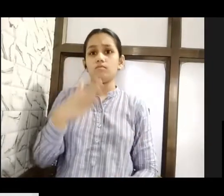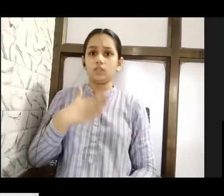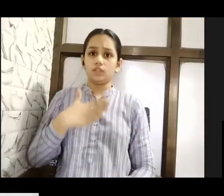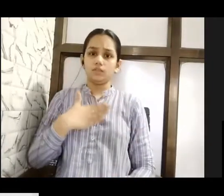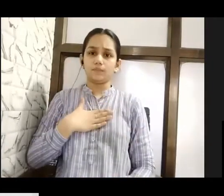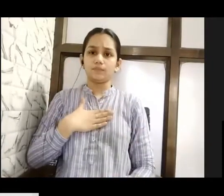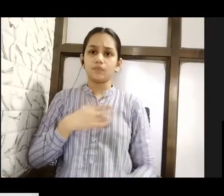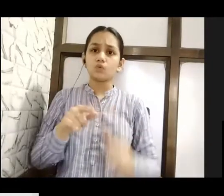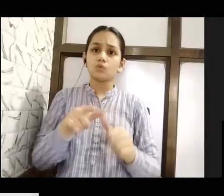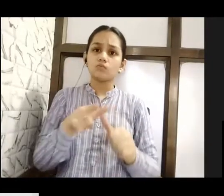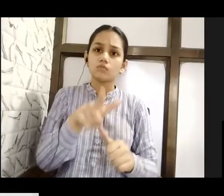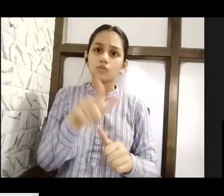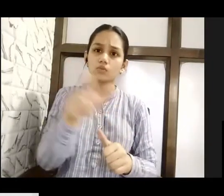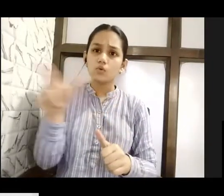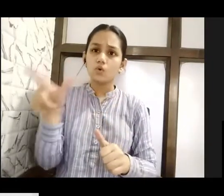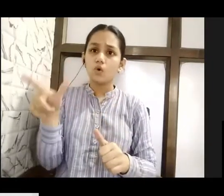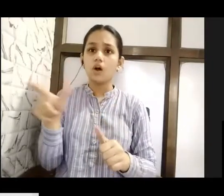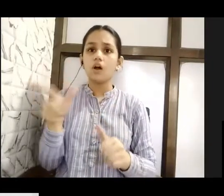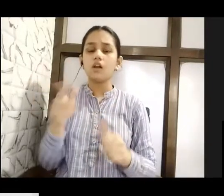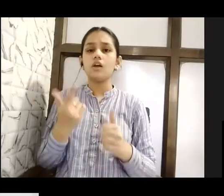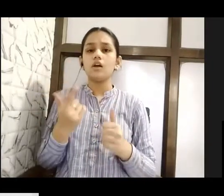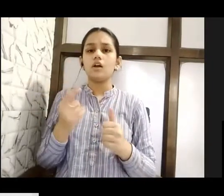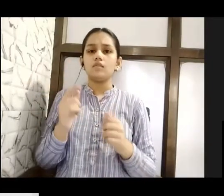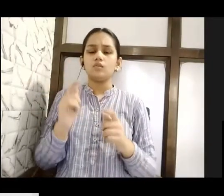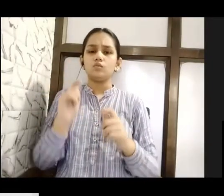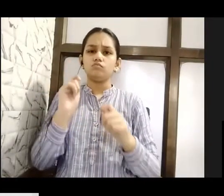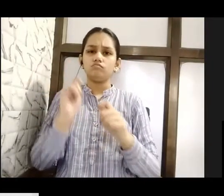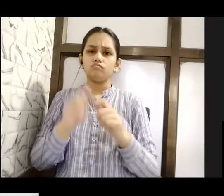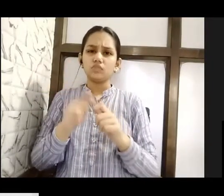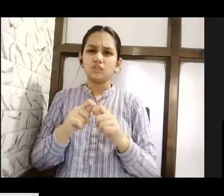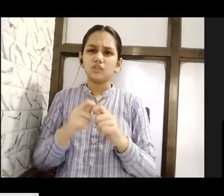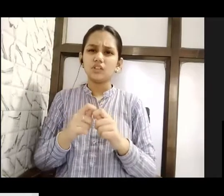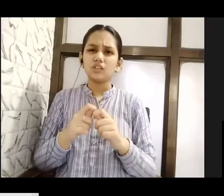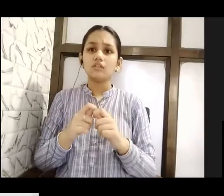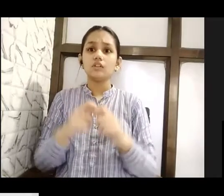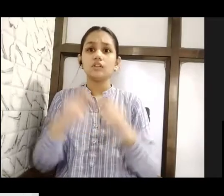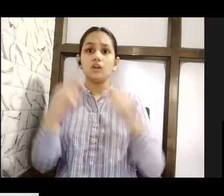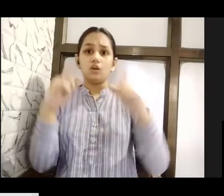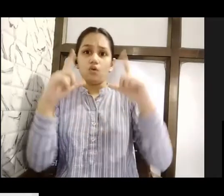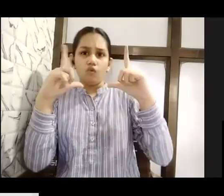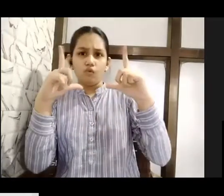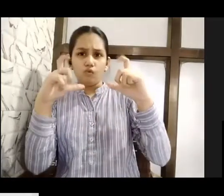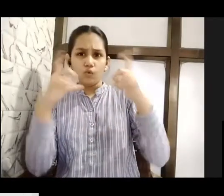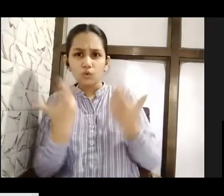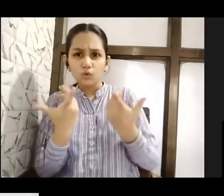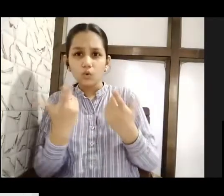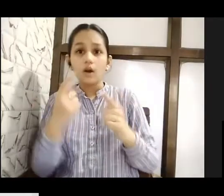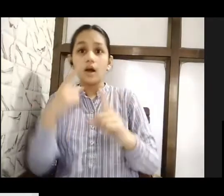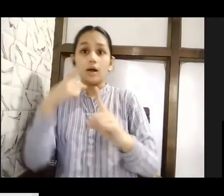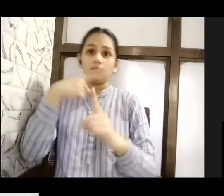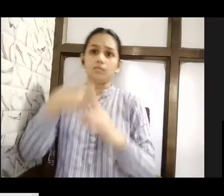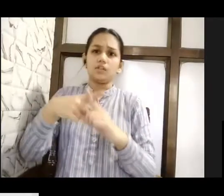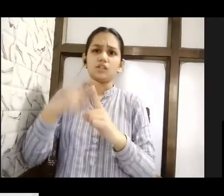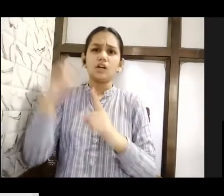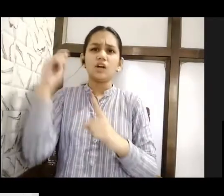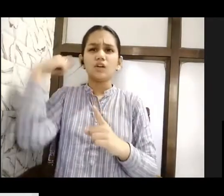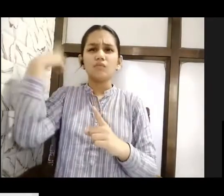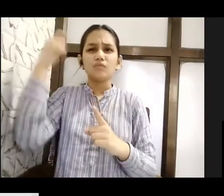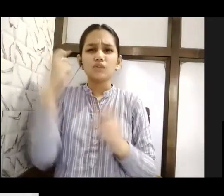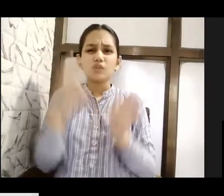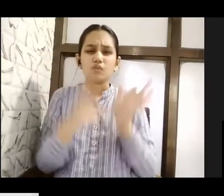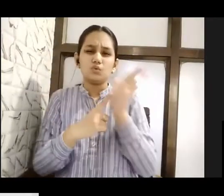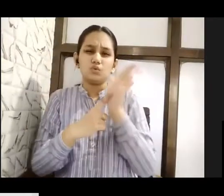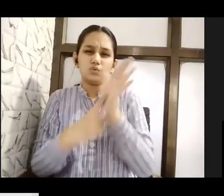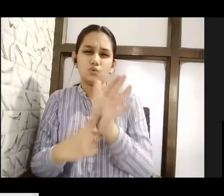out our content in the format of images or videos, right? If today